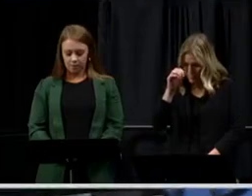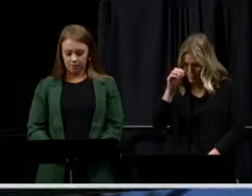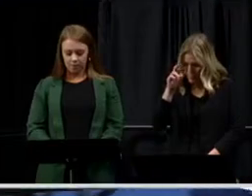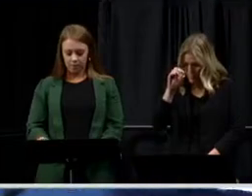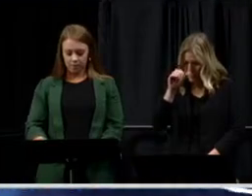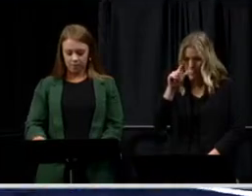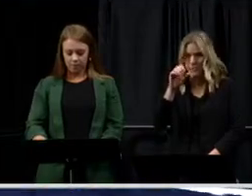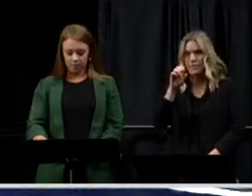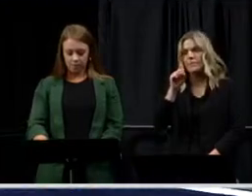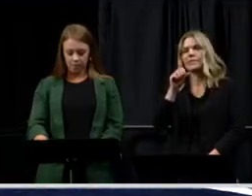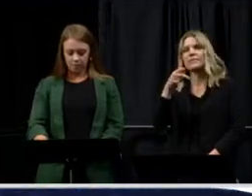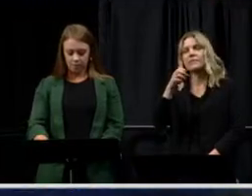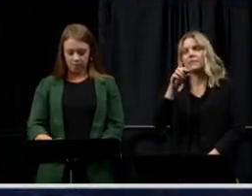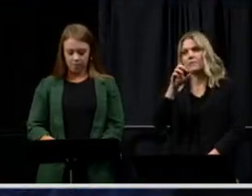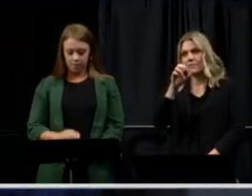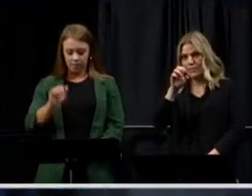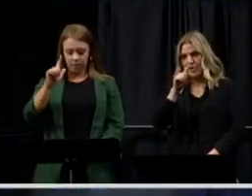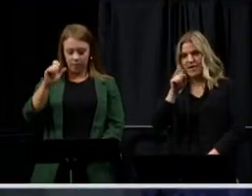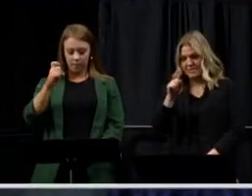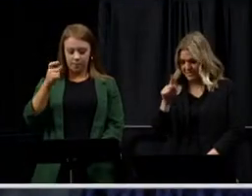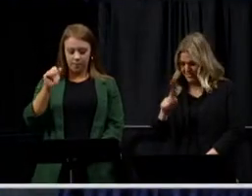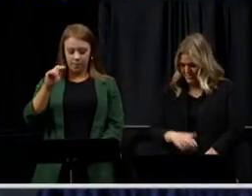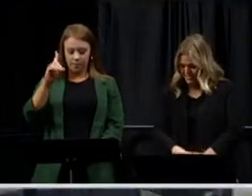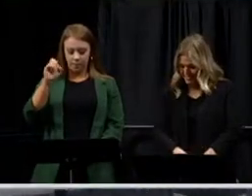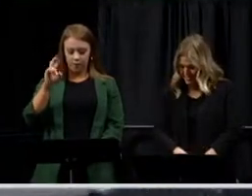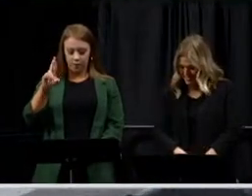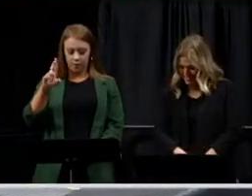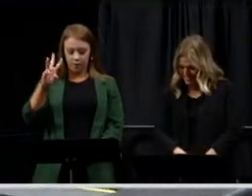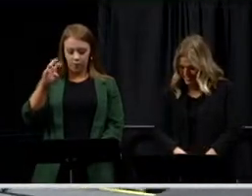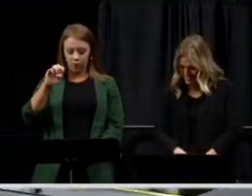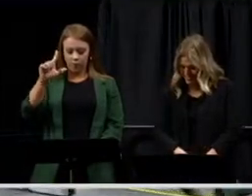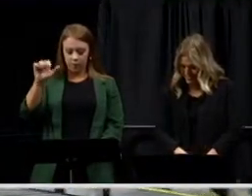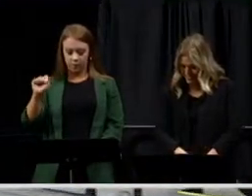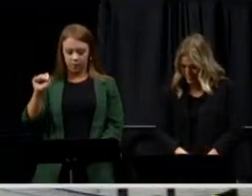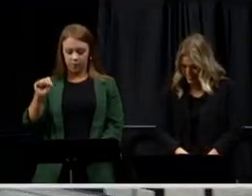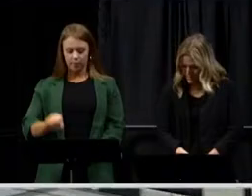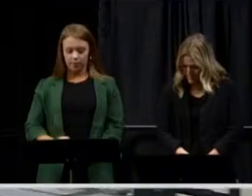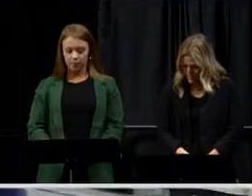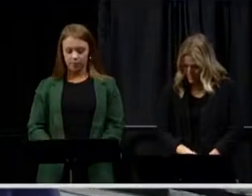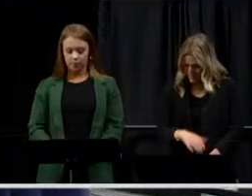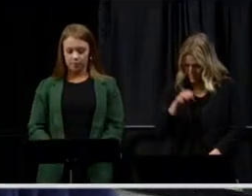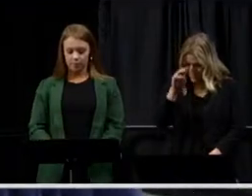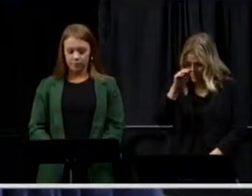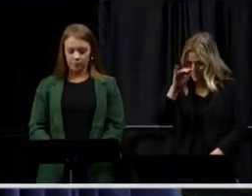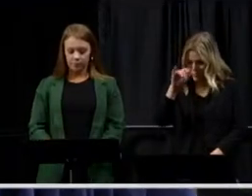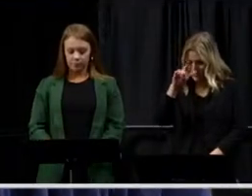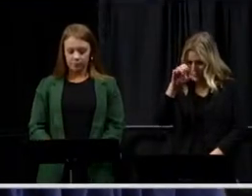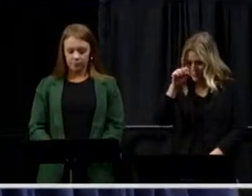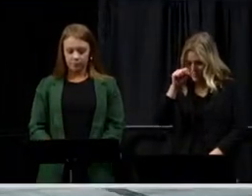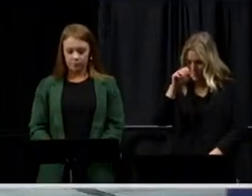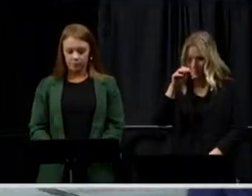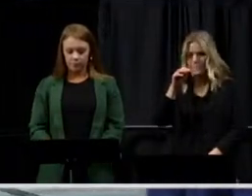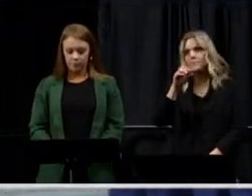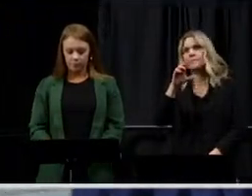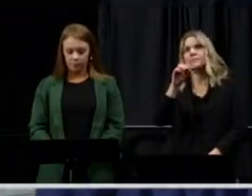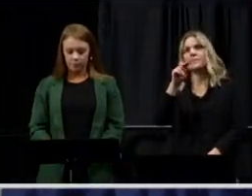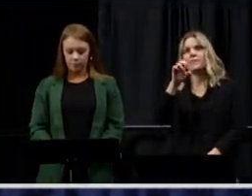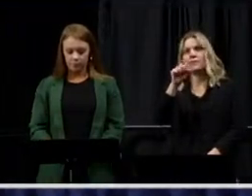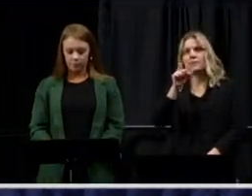Perez. Alexander William Miranda Wells. Miles Amar